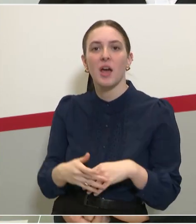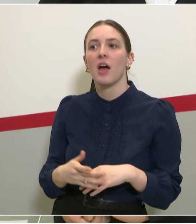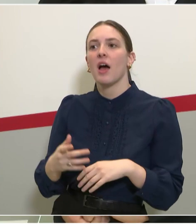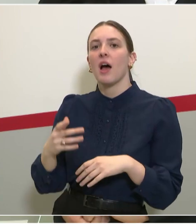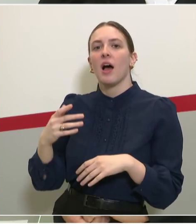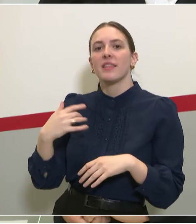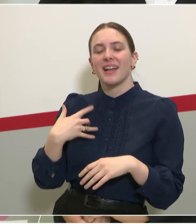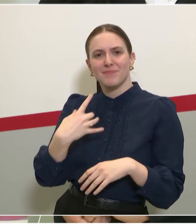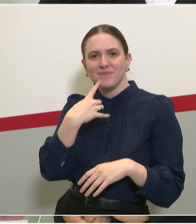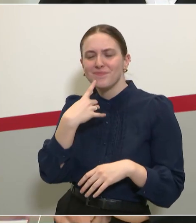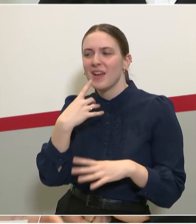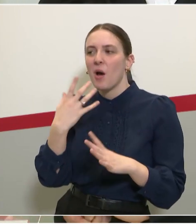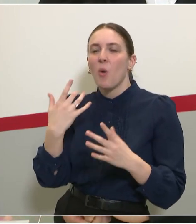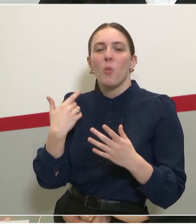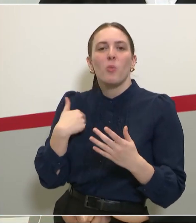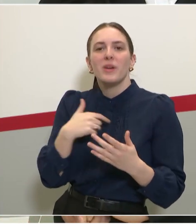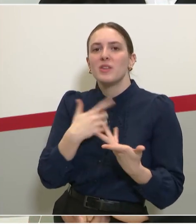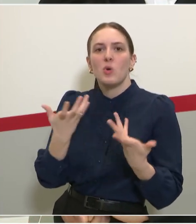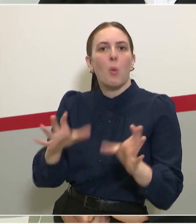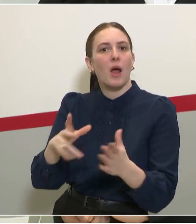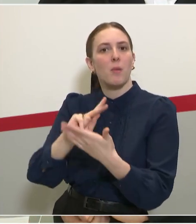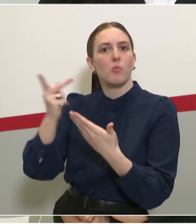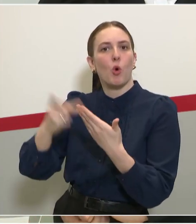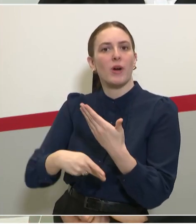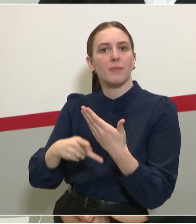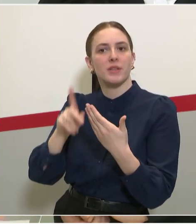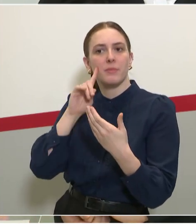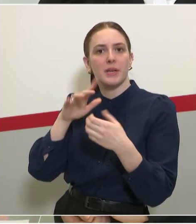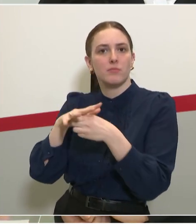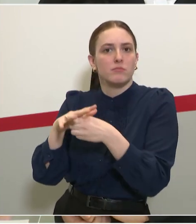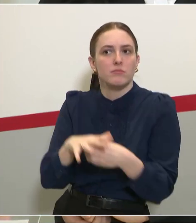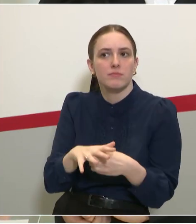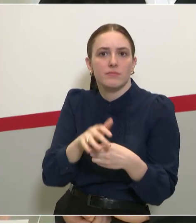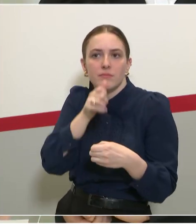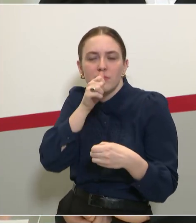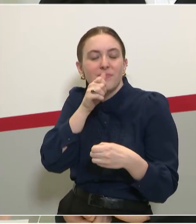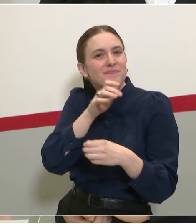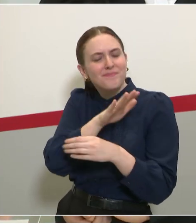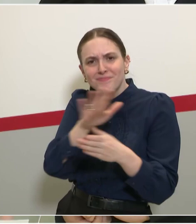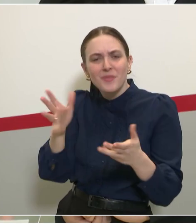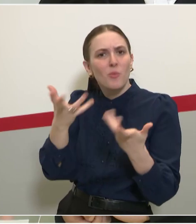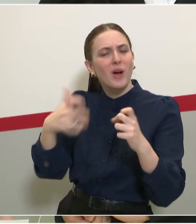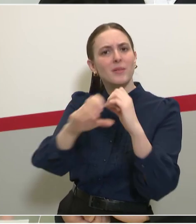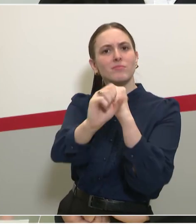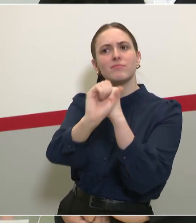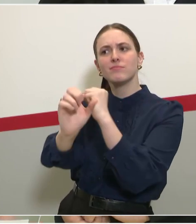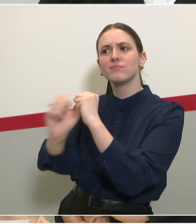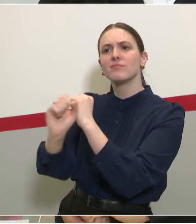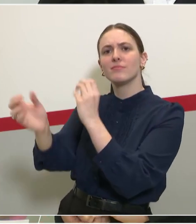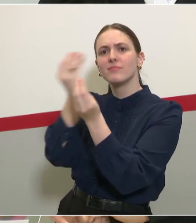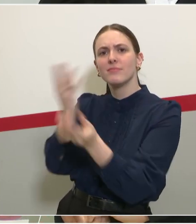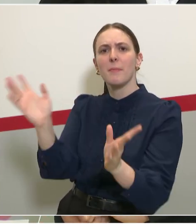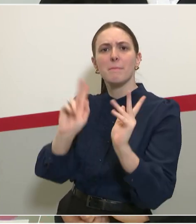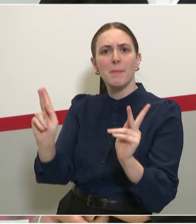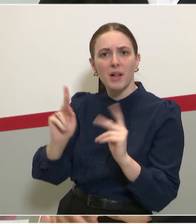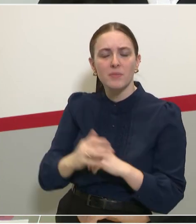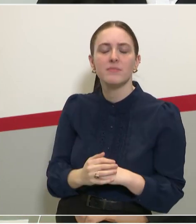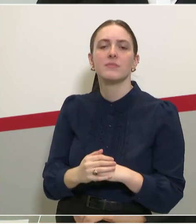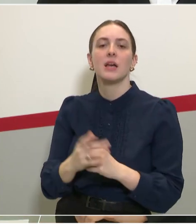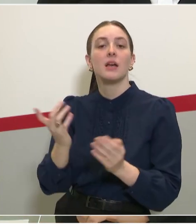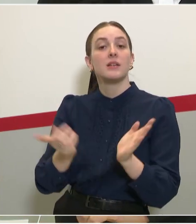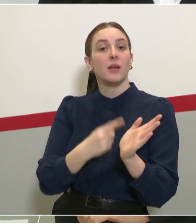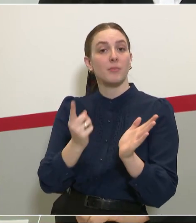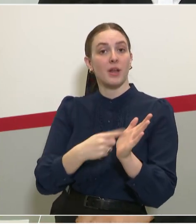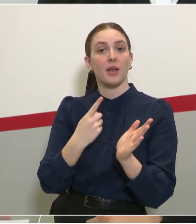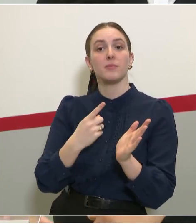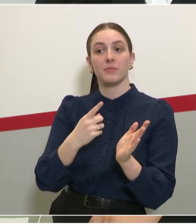programs. We want people taking advantage of them. And what we've learned over time is that some kids, some